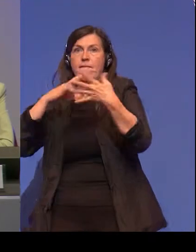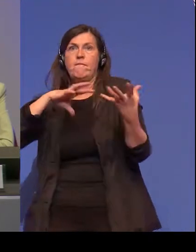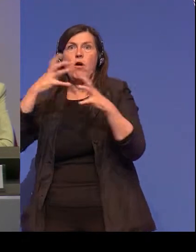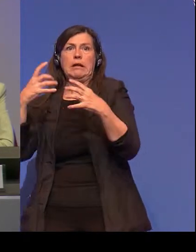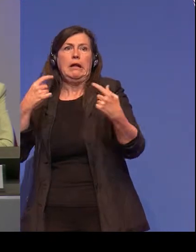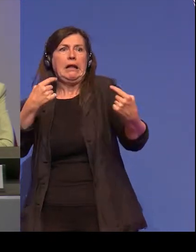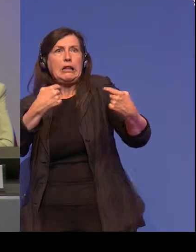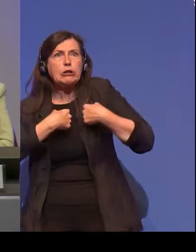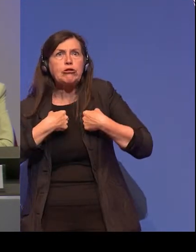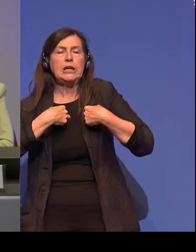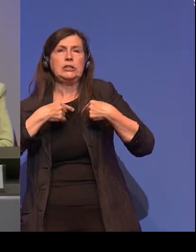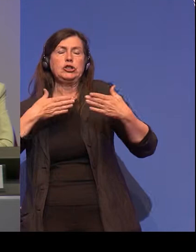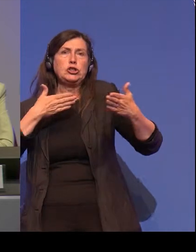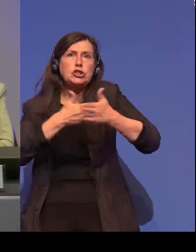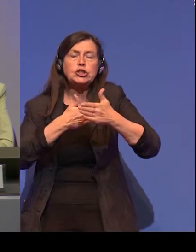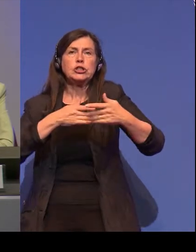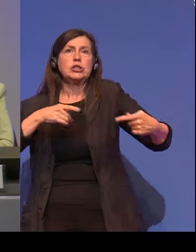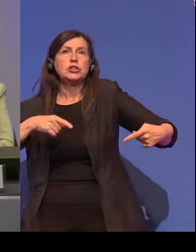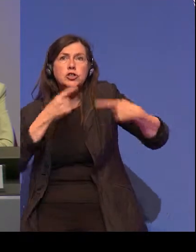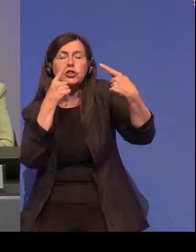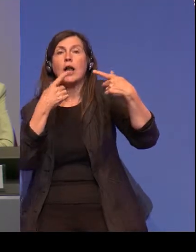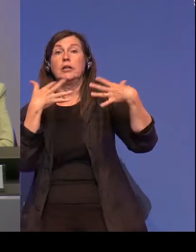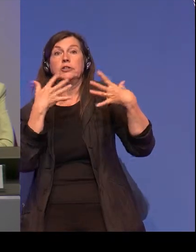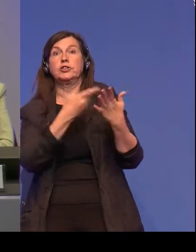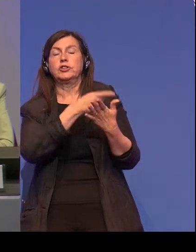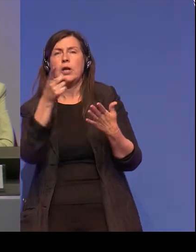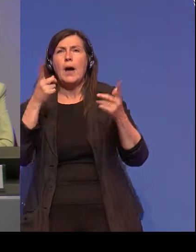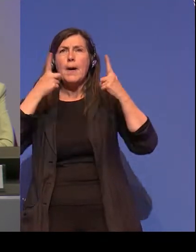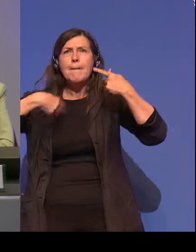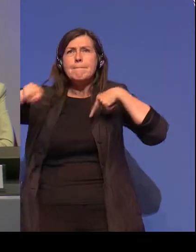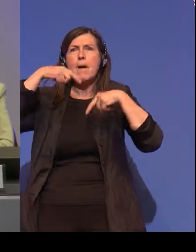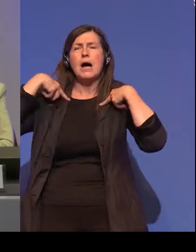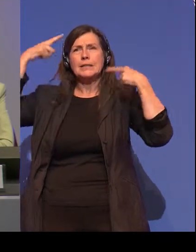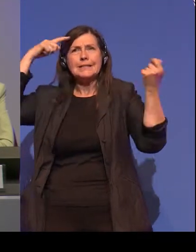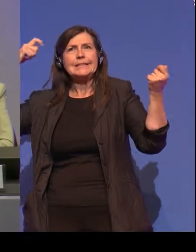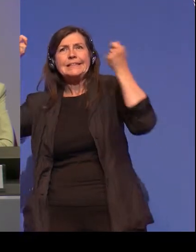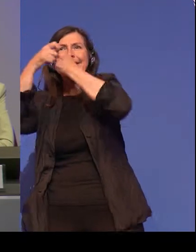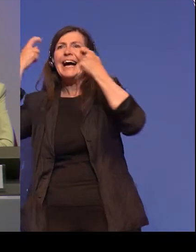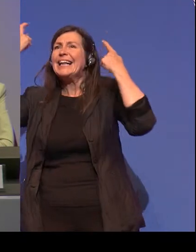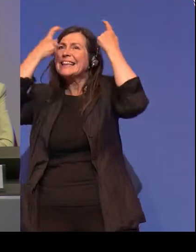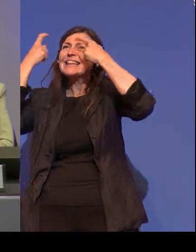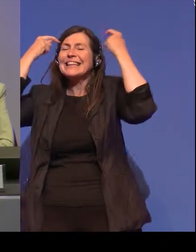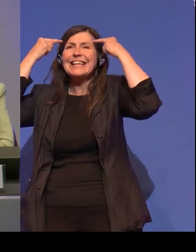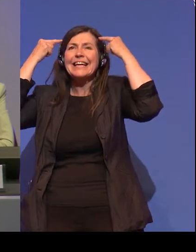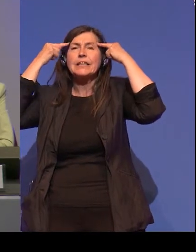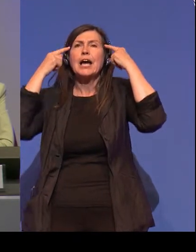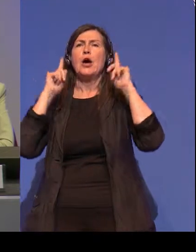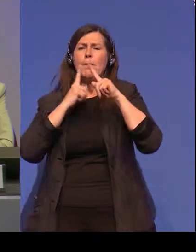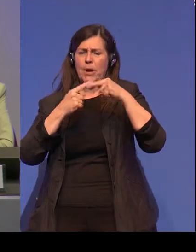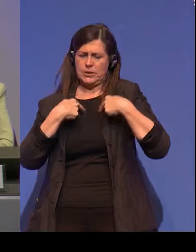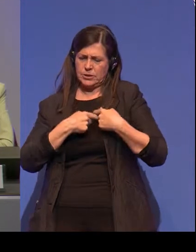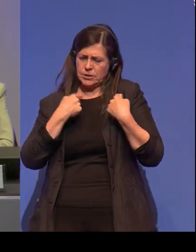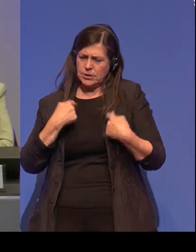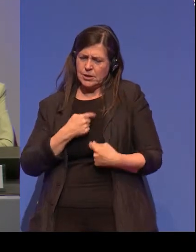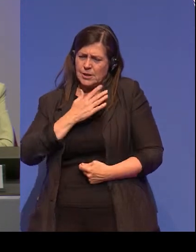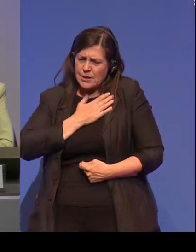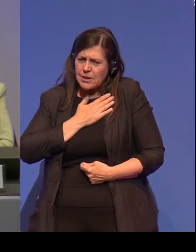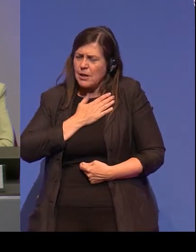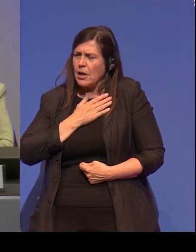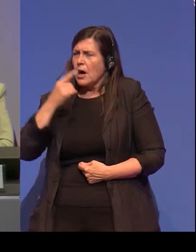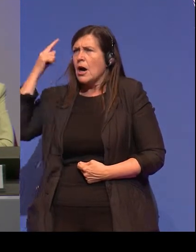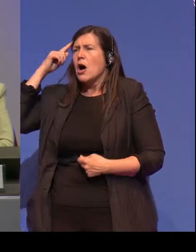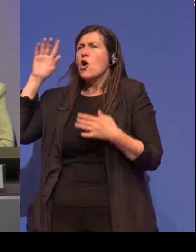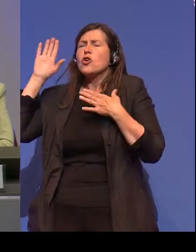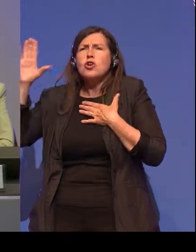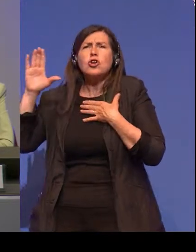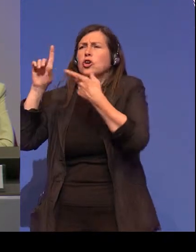evolving risks, and that means we need to bring creative thinking and innovation with our devotion and commitment, and that is very important,